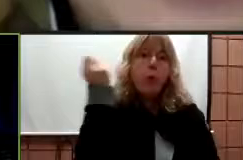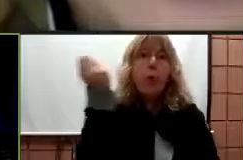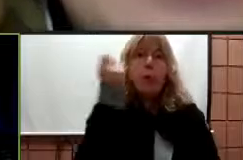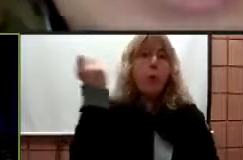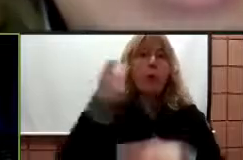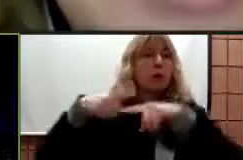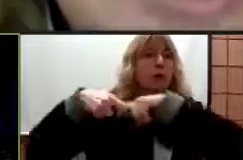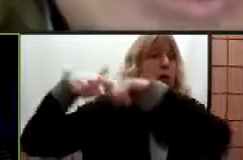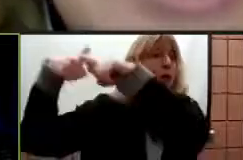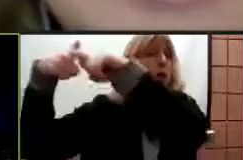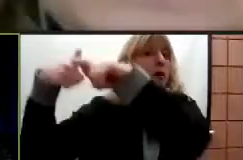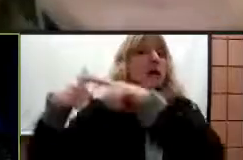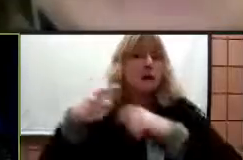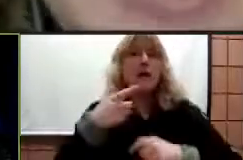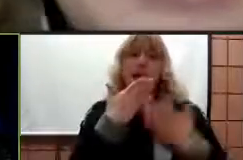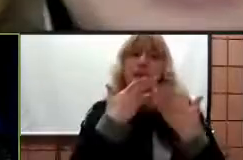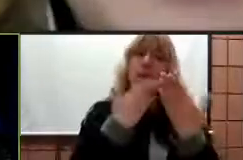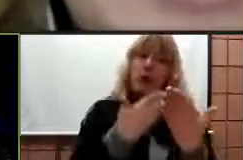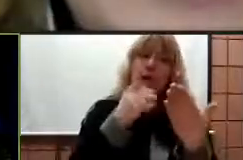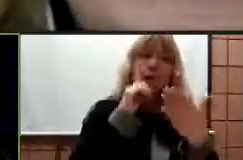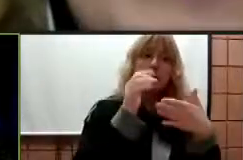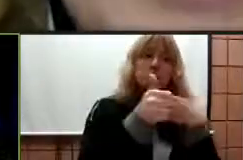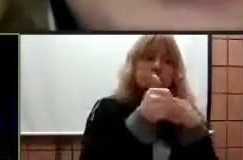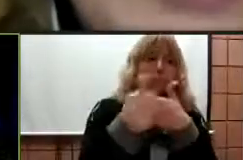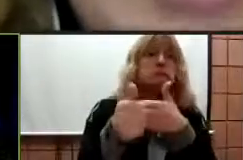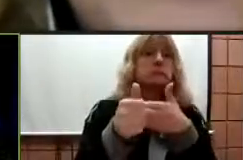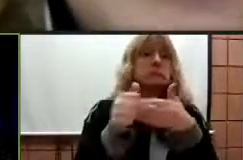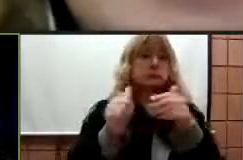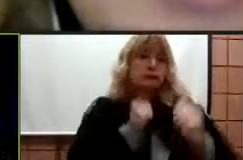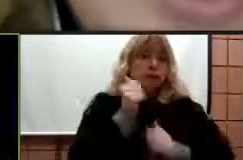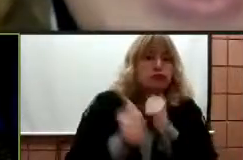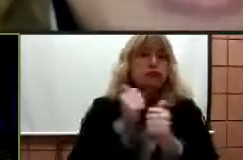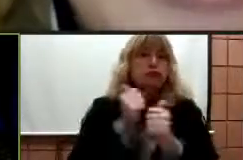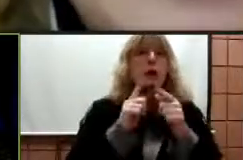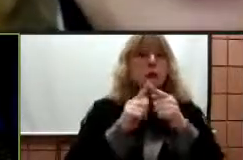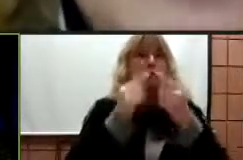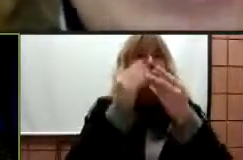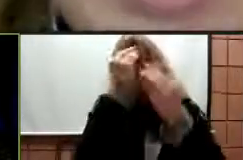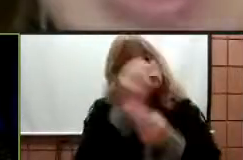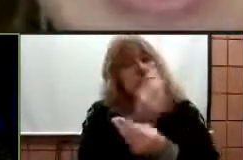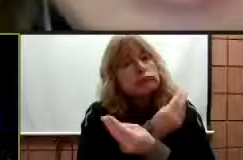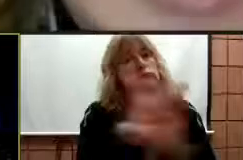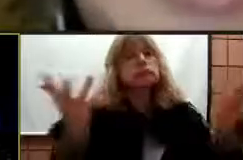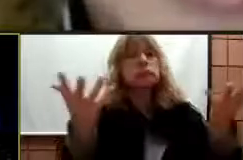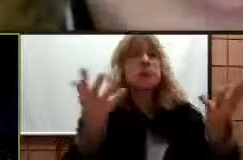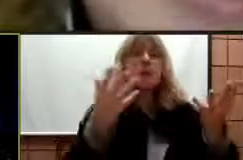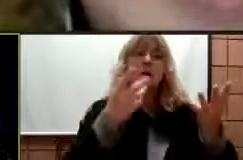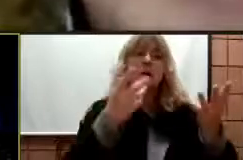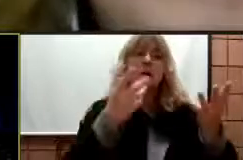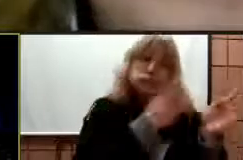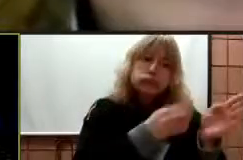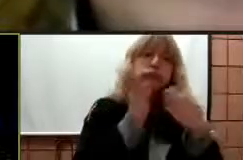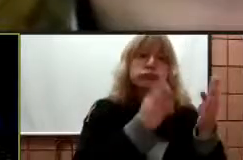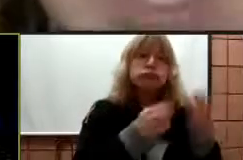efforts in getting that information out and